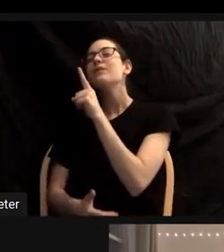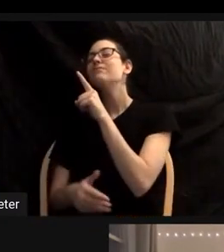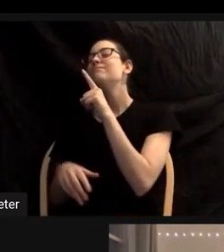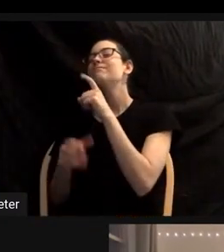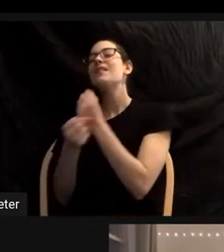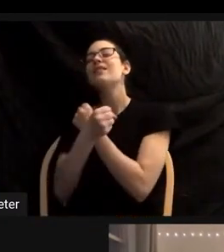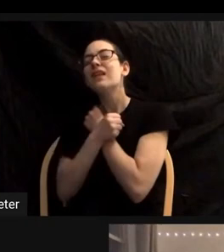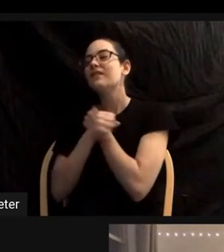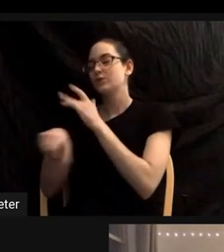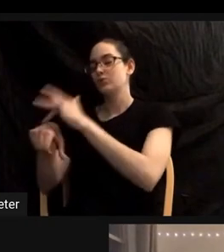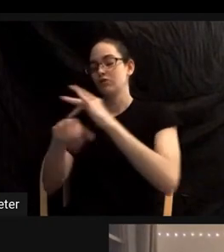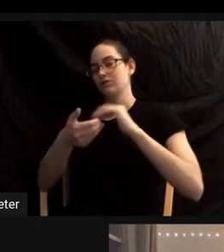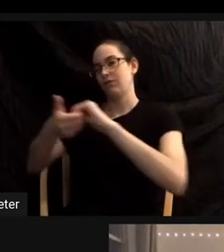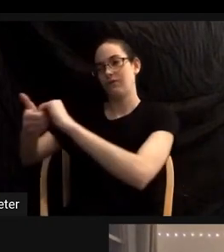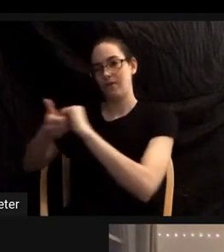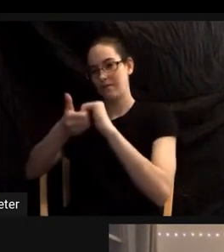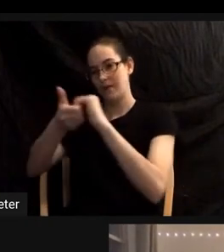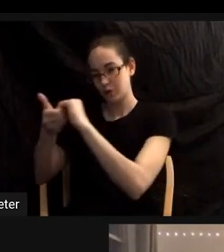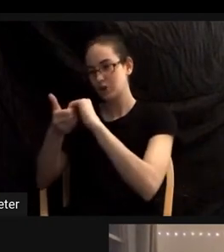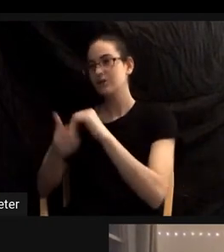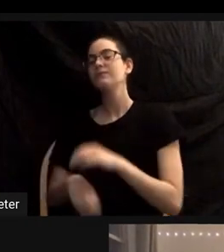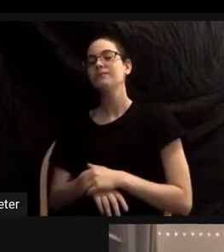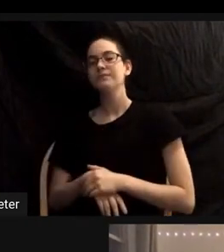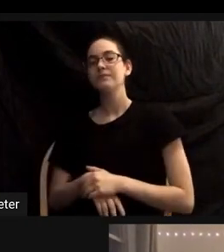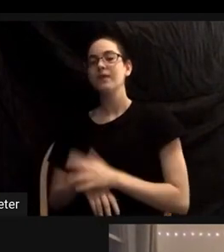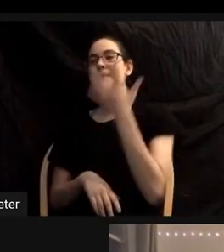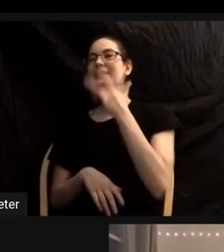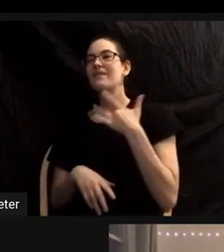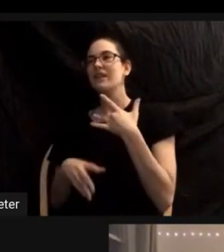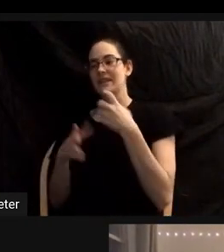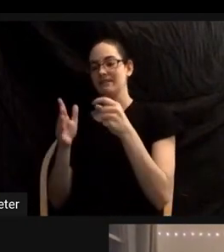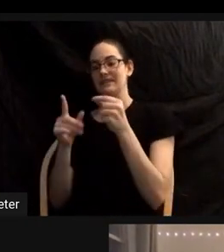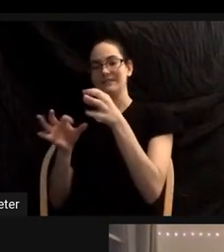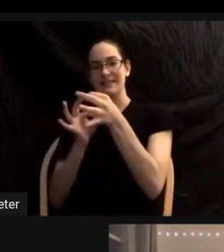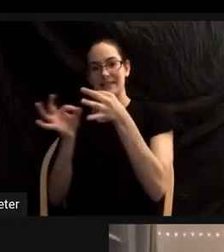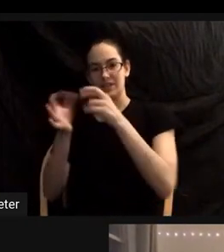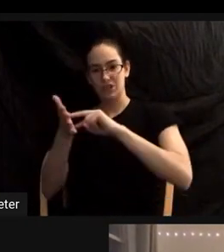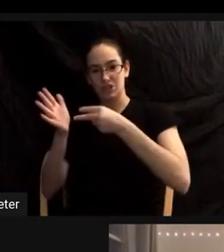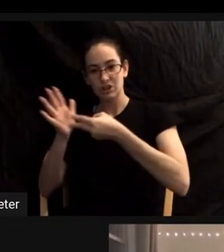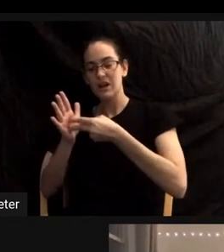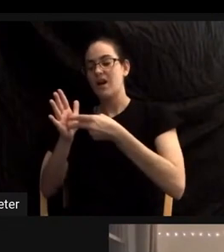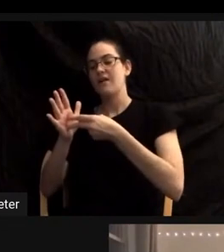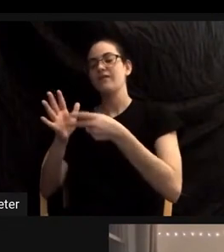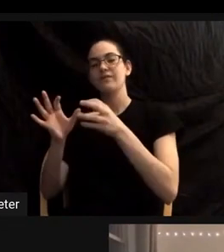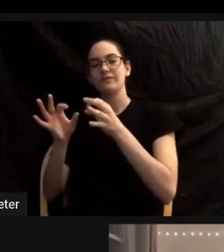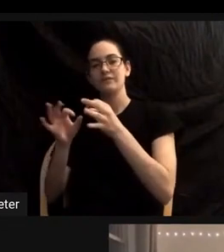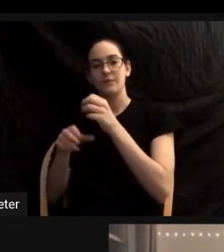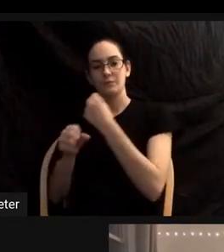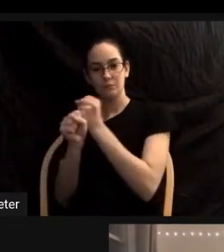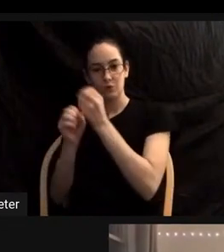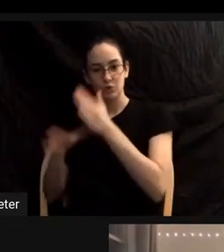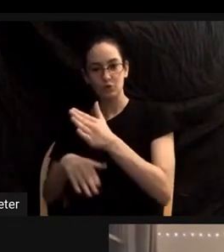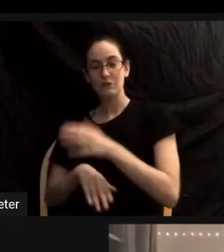because I think, you know, I feel like the definition of producer has changed so much since, like, you know, the